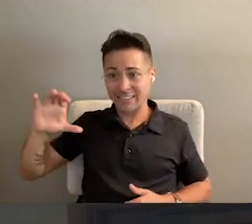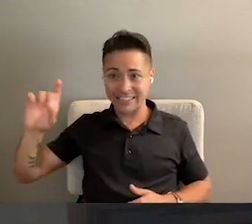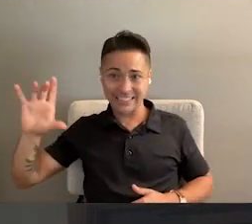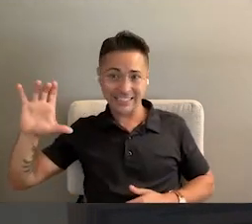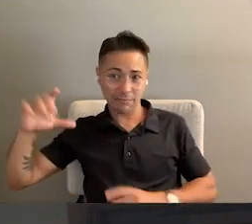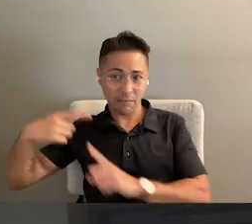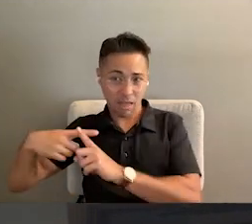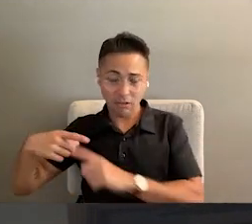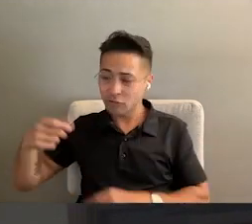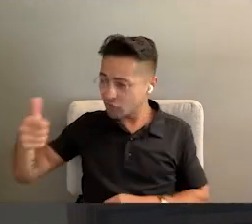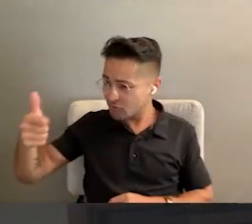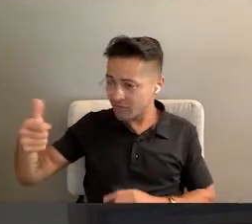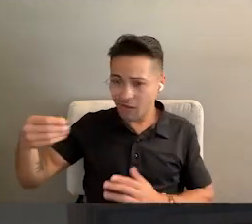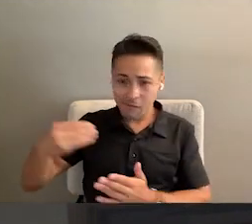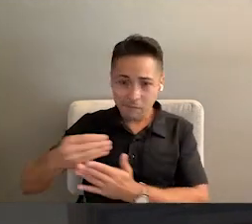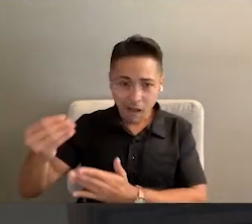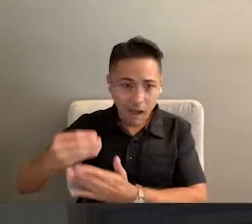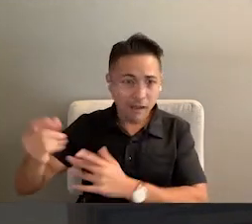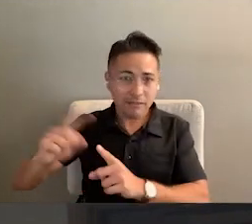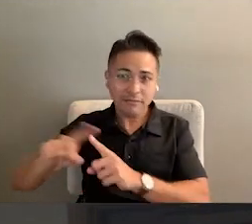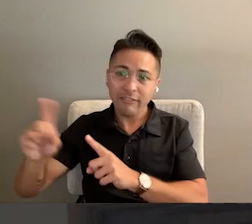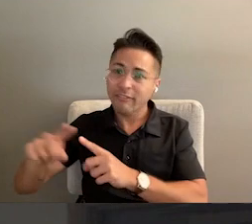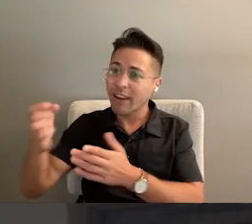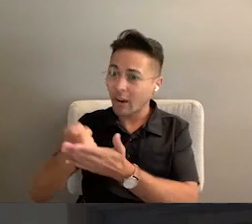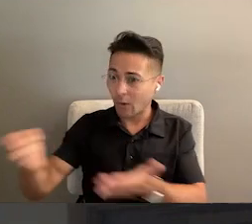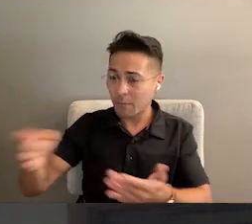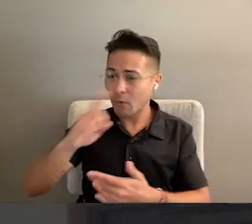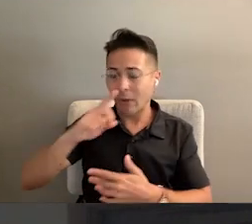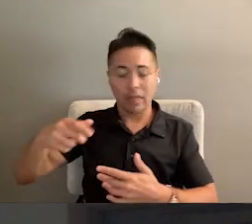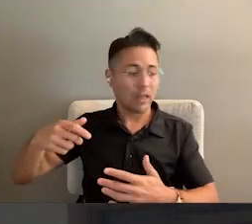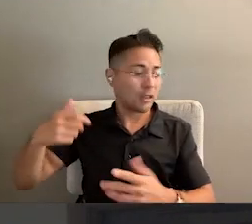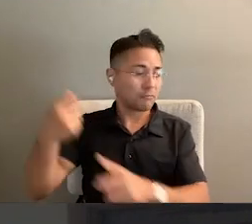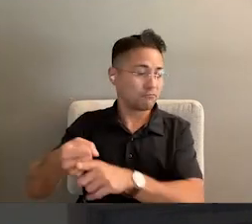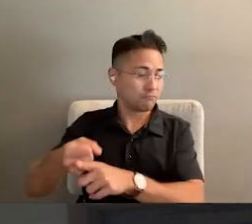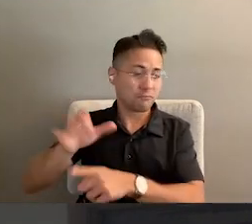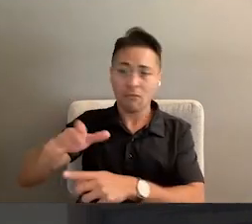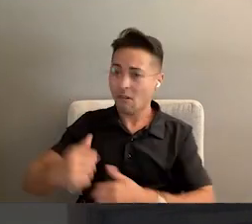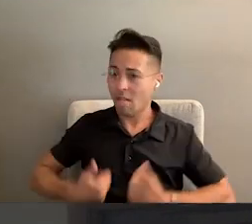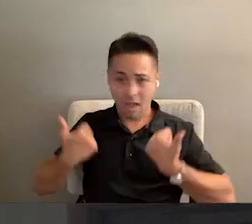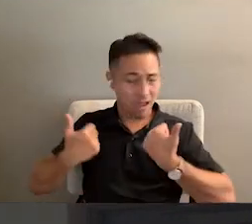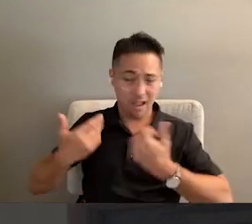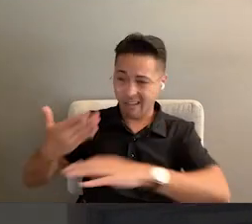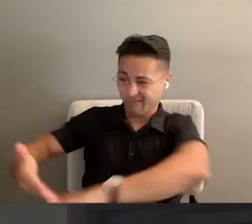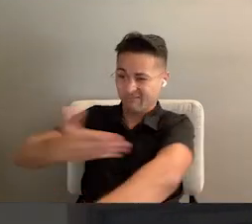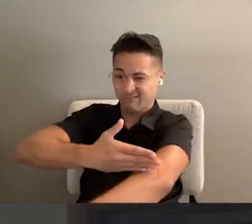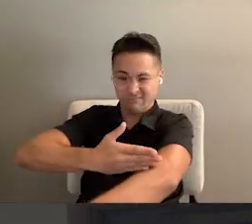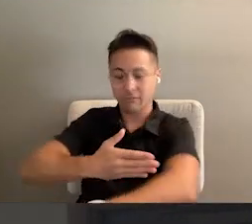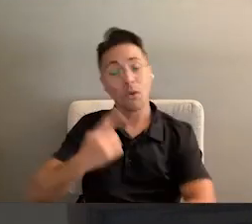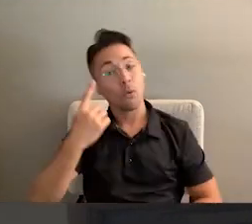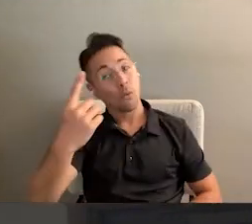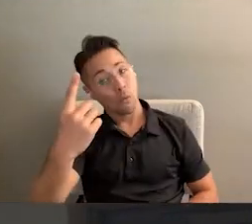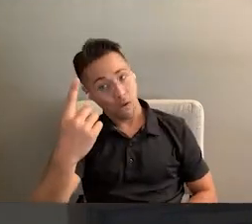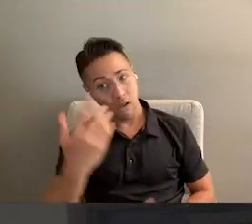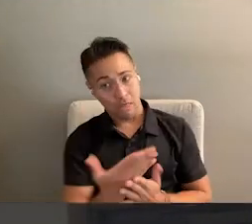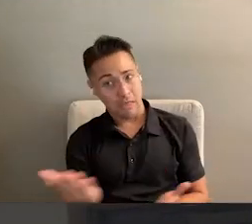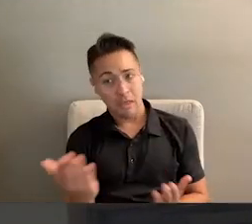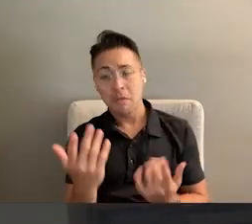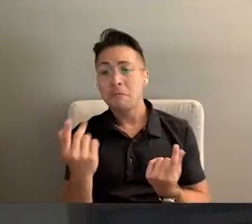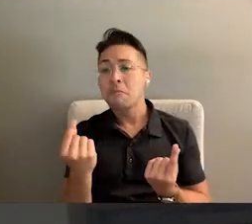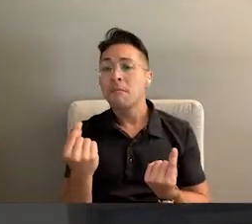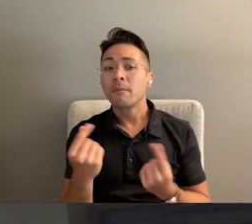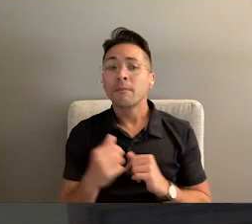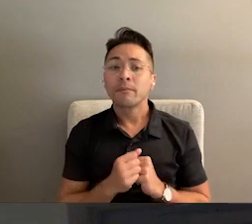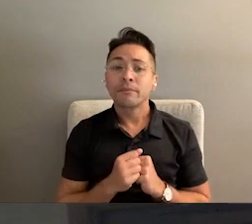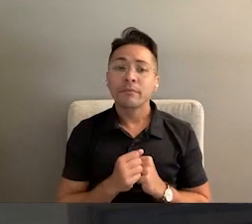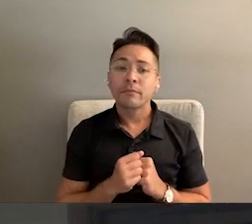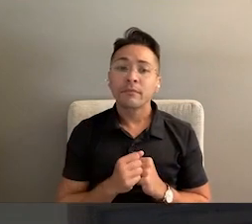panel is a CDC Plus participant. She has been able to purchase a couple of pieces of equipment that have really changed her life, that have really